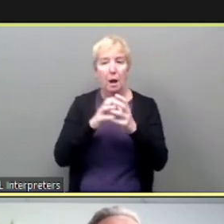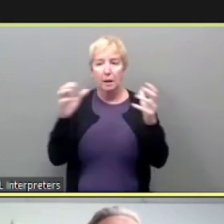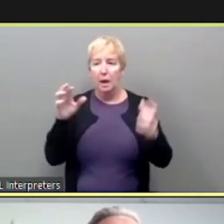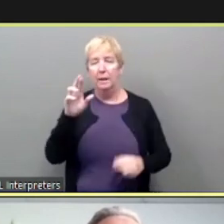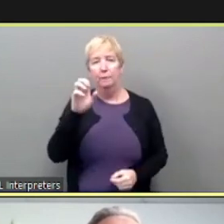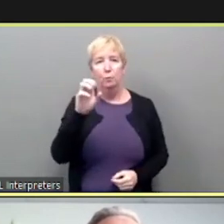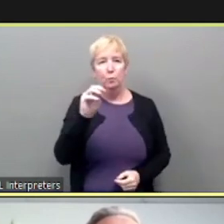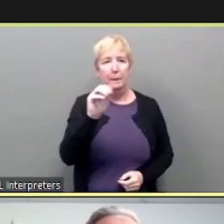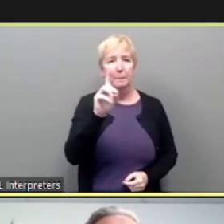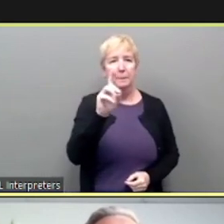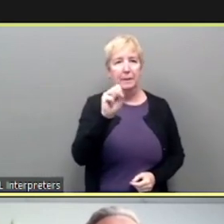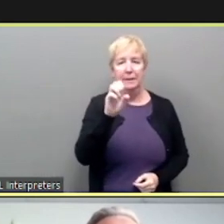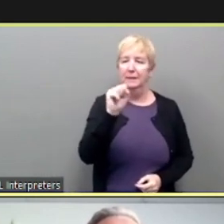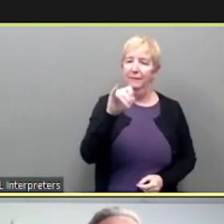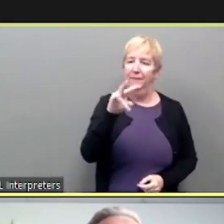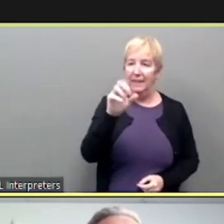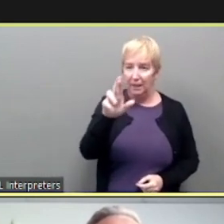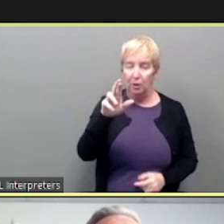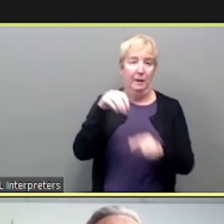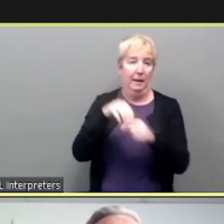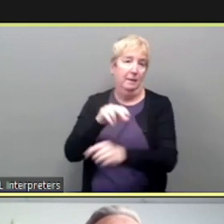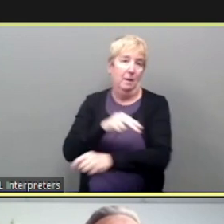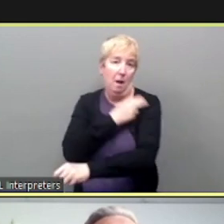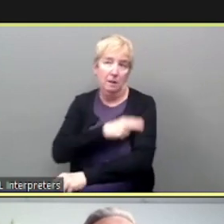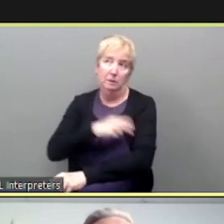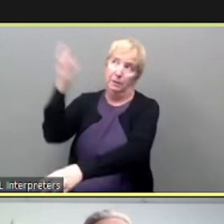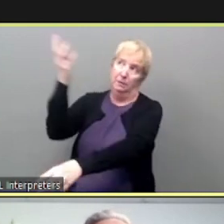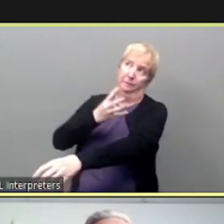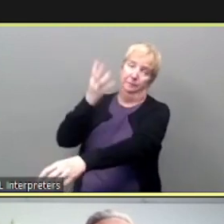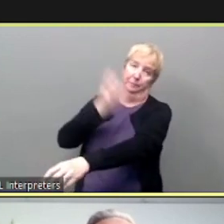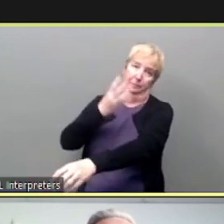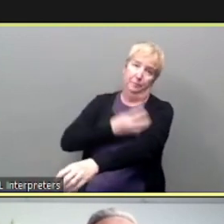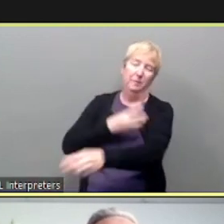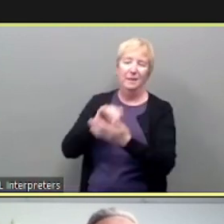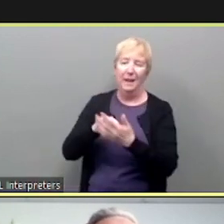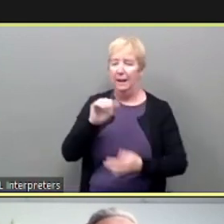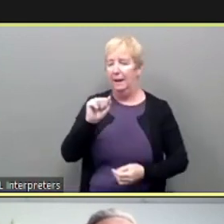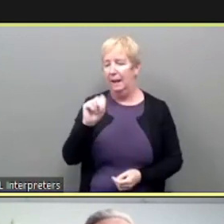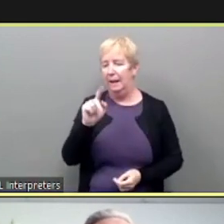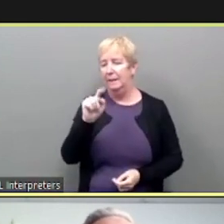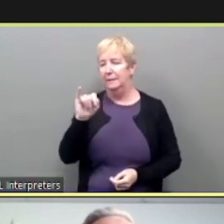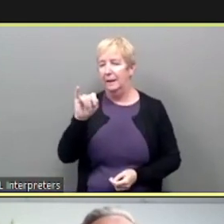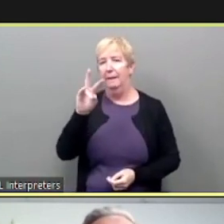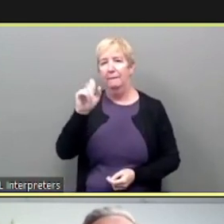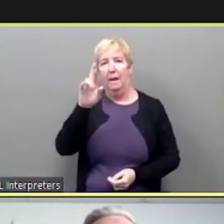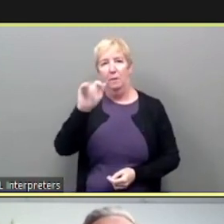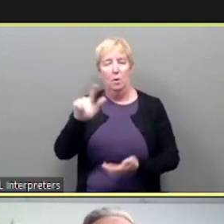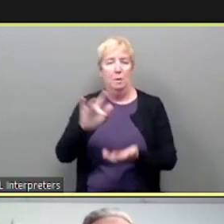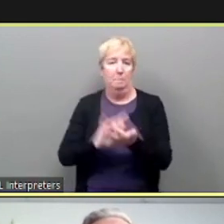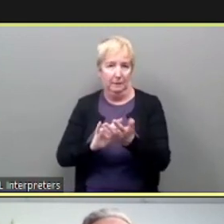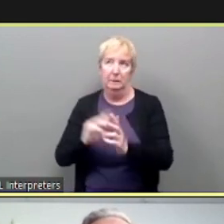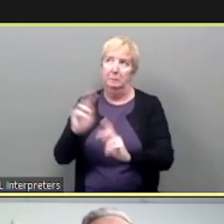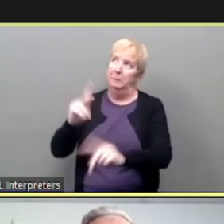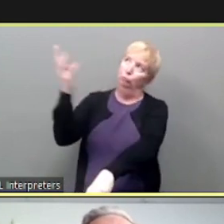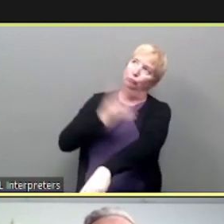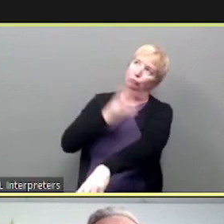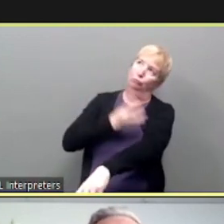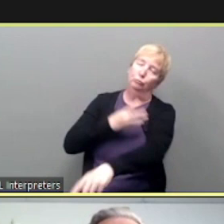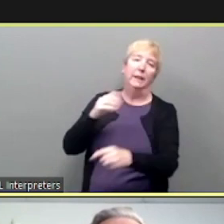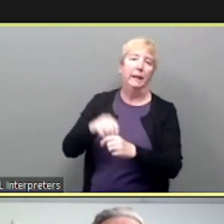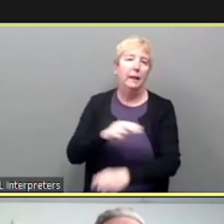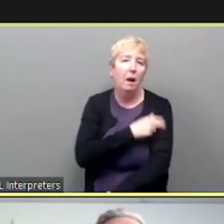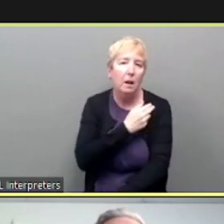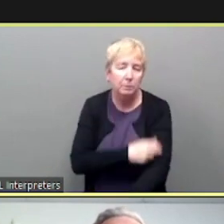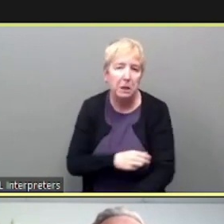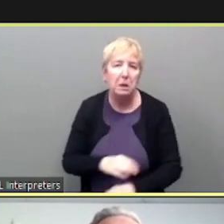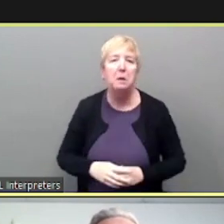being used in the hospital, antiviral medication to treat people. Almost everyone gets it. A little teeny